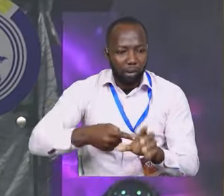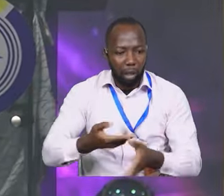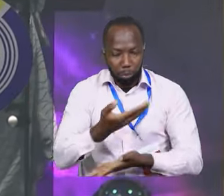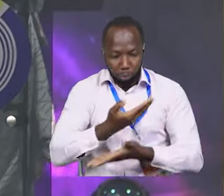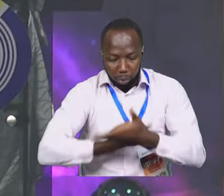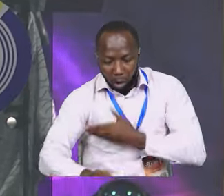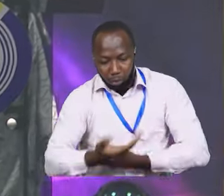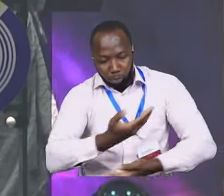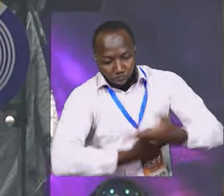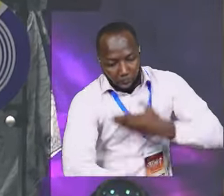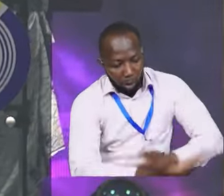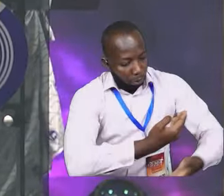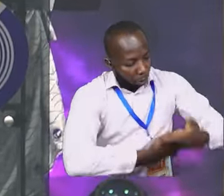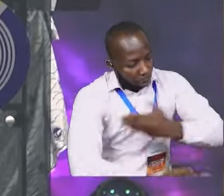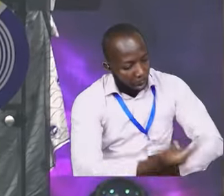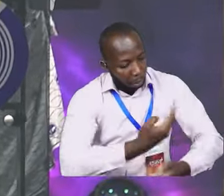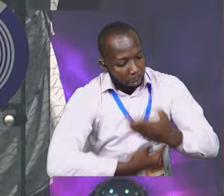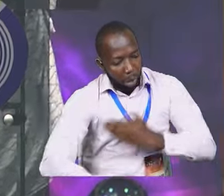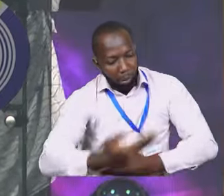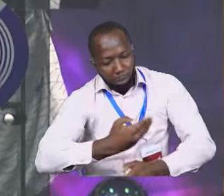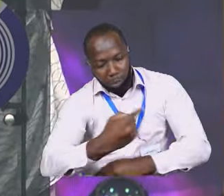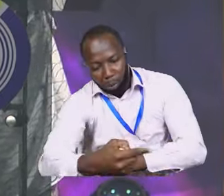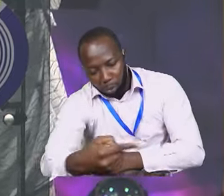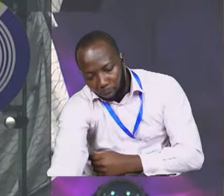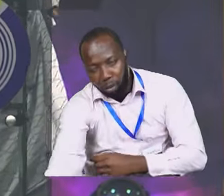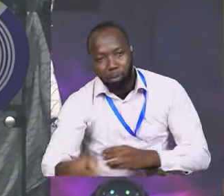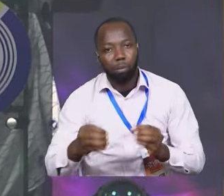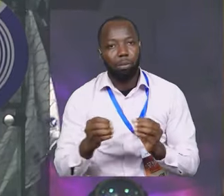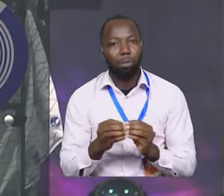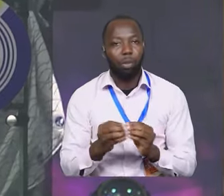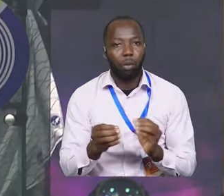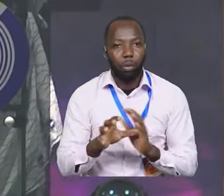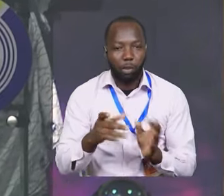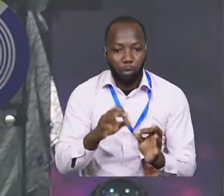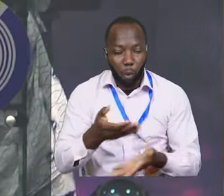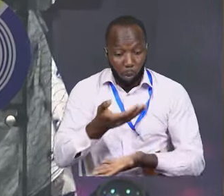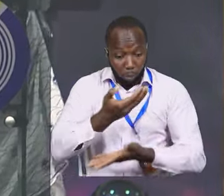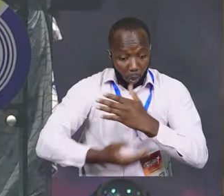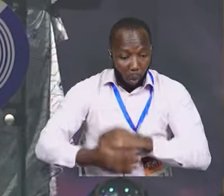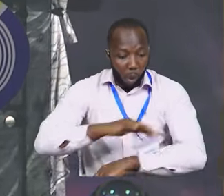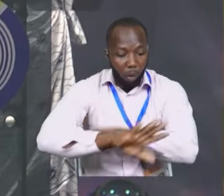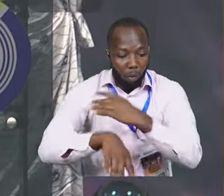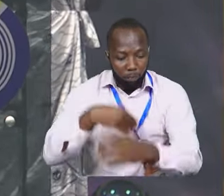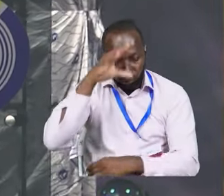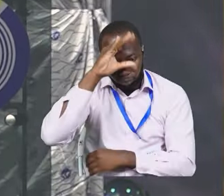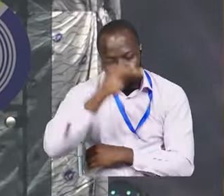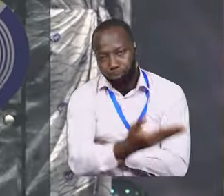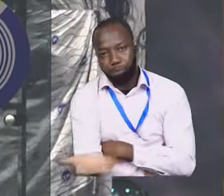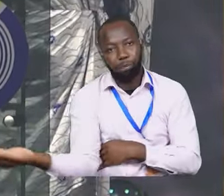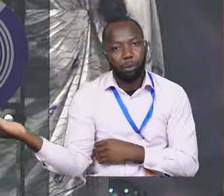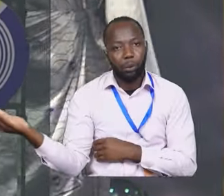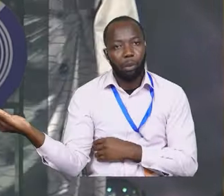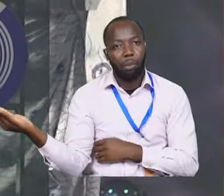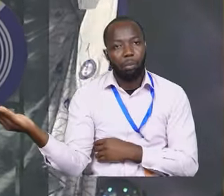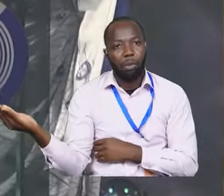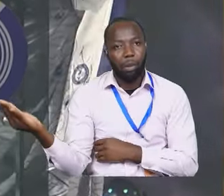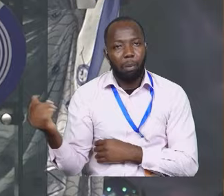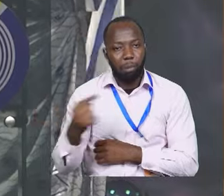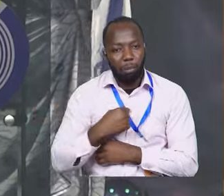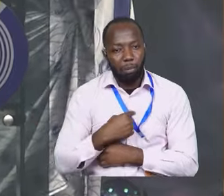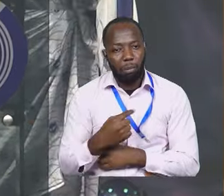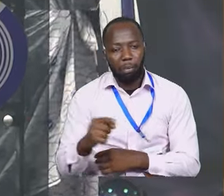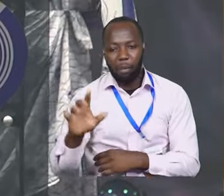we all started giving birth one after the other. We were all giving birth to men or